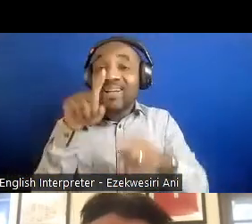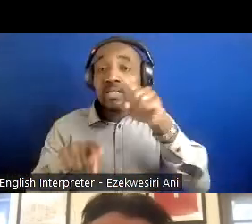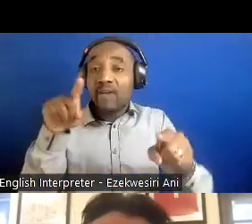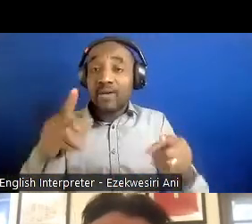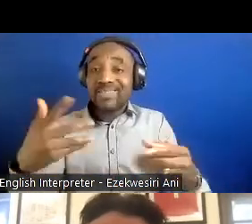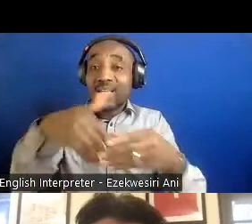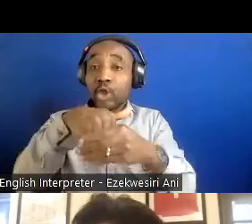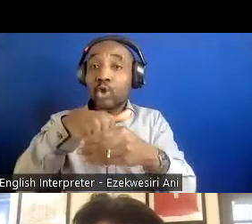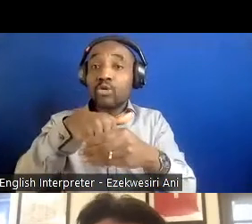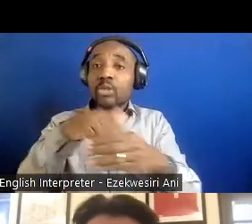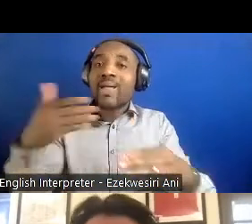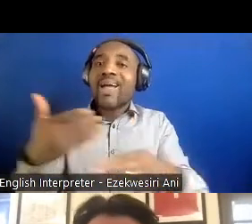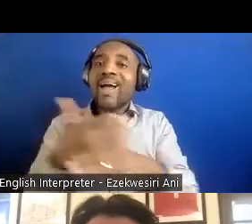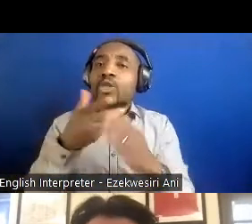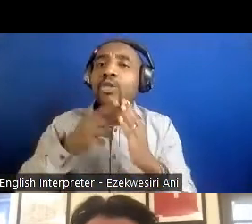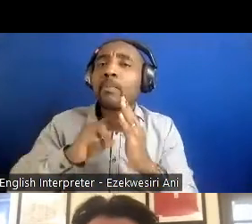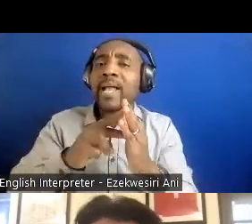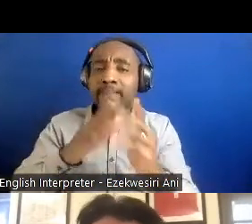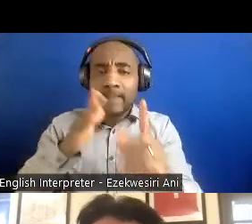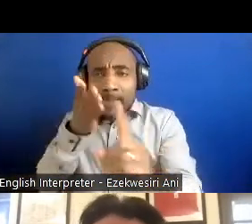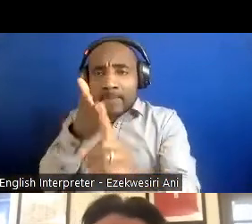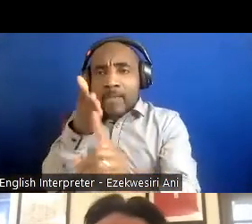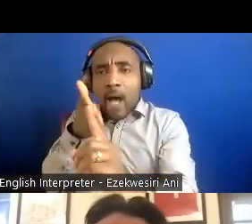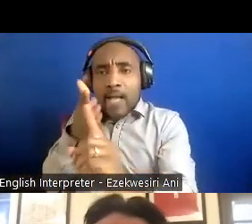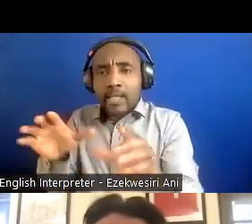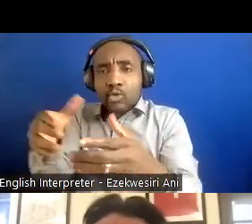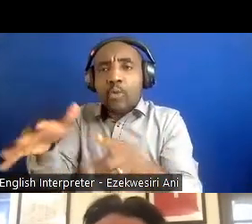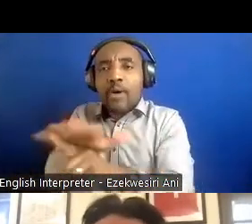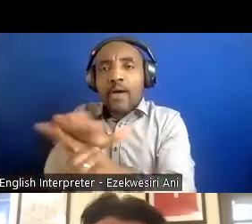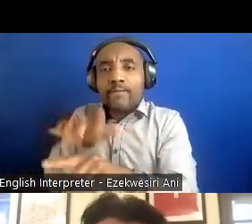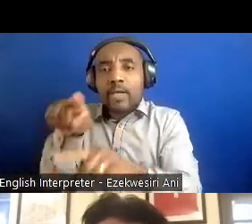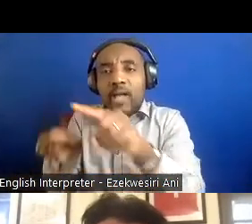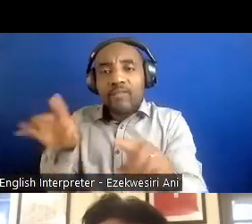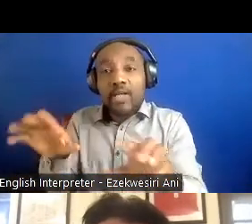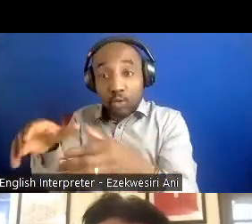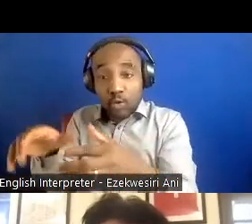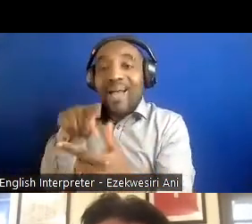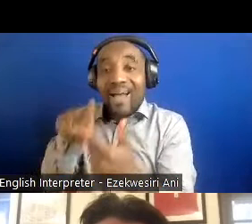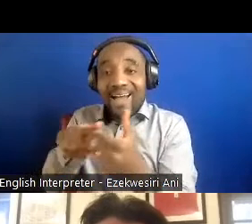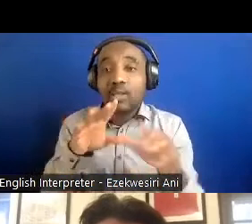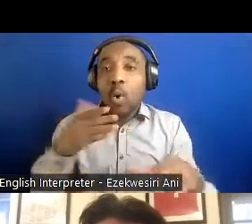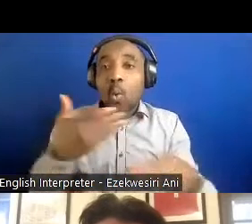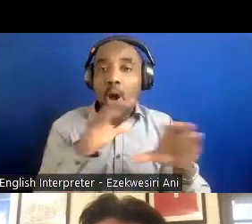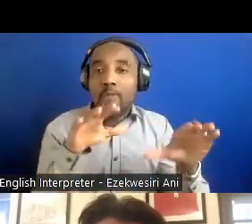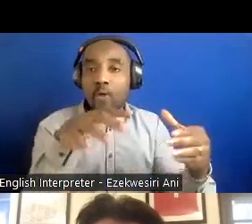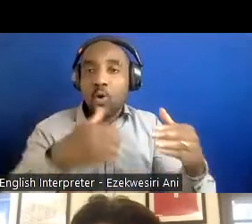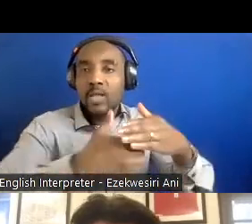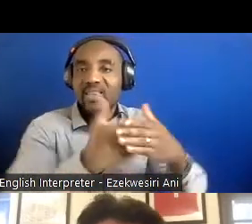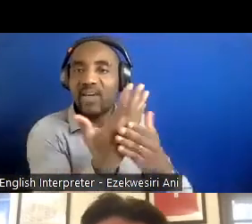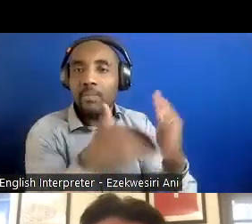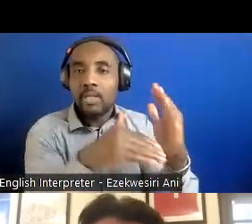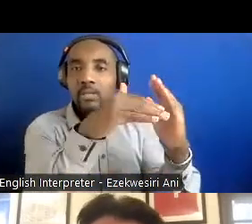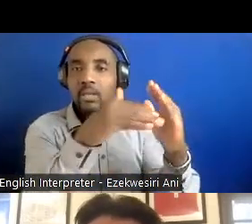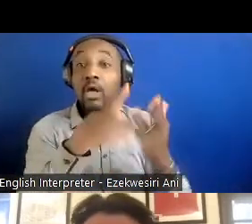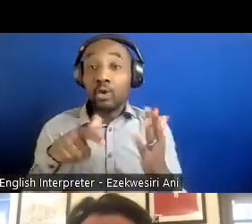Action Plan with targeted representation for ethnic diversity and workforce development. And UK